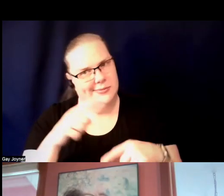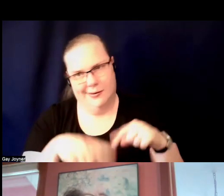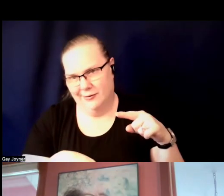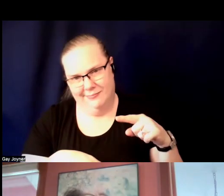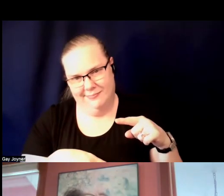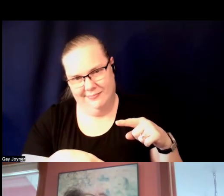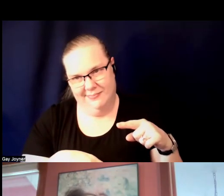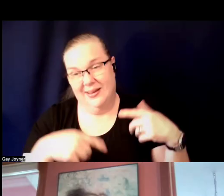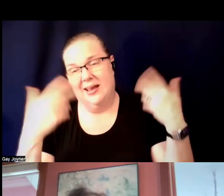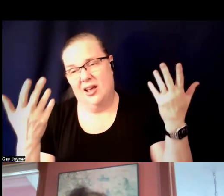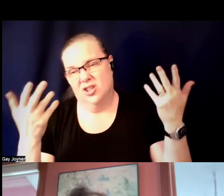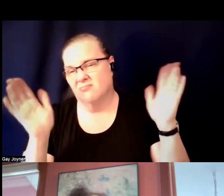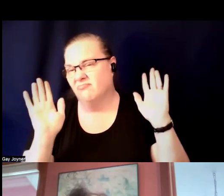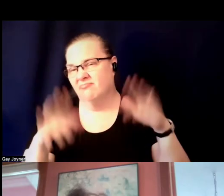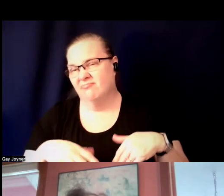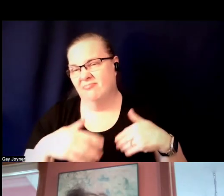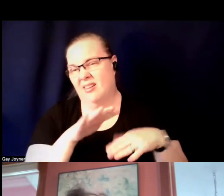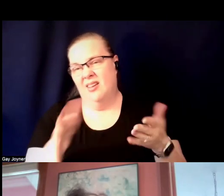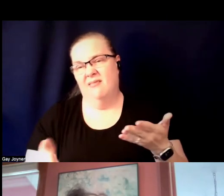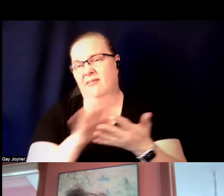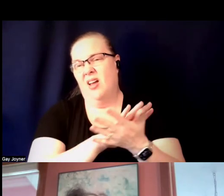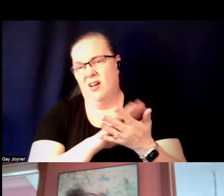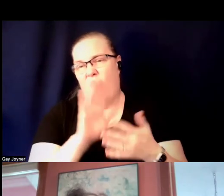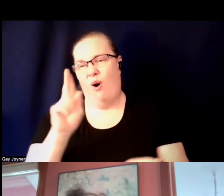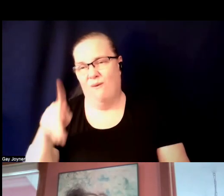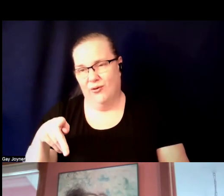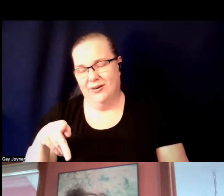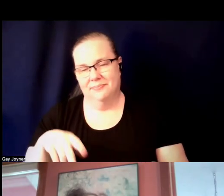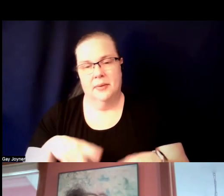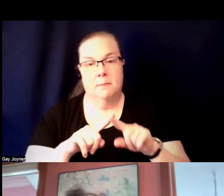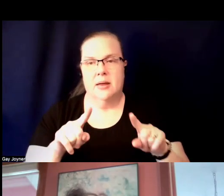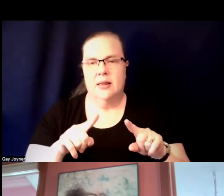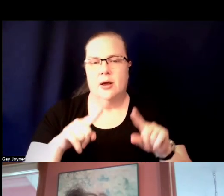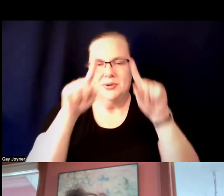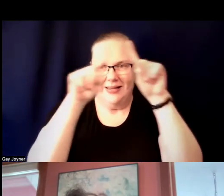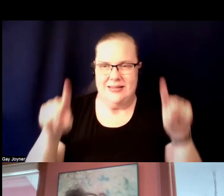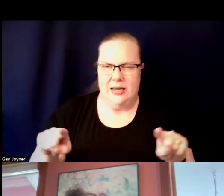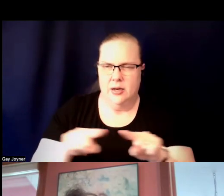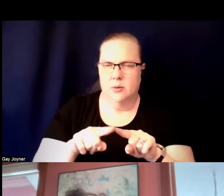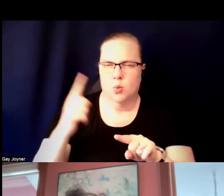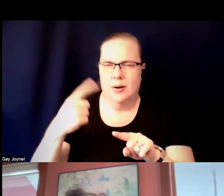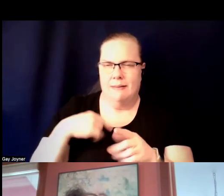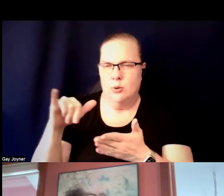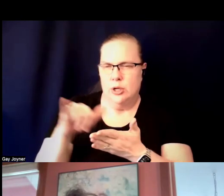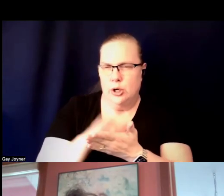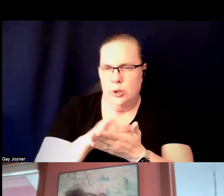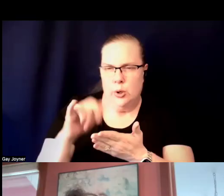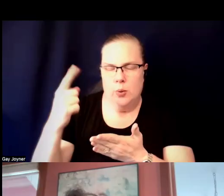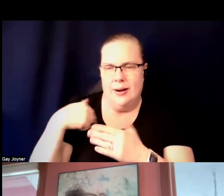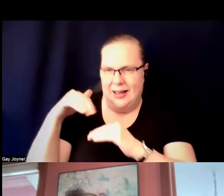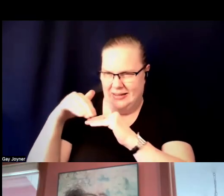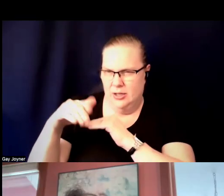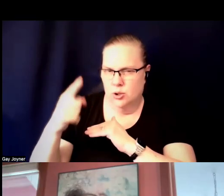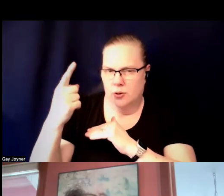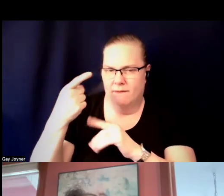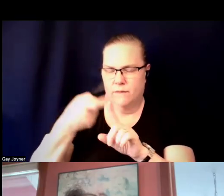literally gessoed over it. Um, but yeah, there was a New York one. I think I sent you that one, Mm. which was a scene from